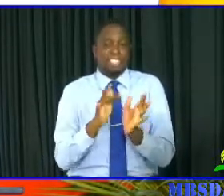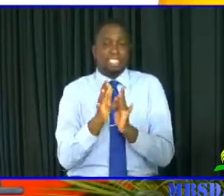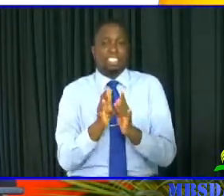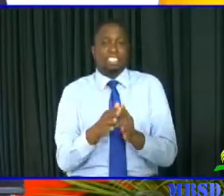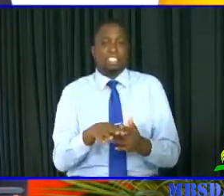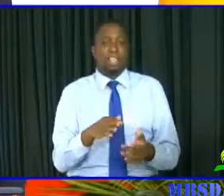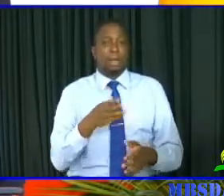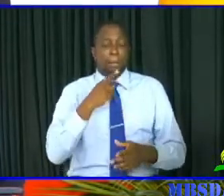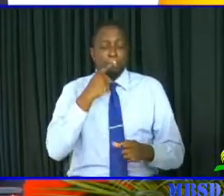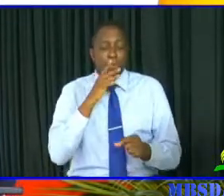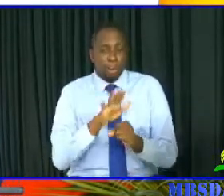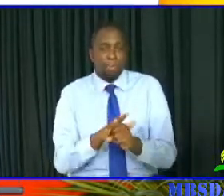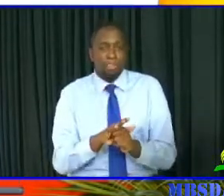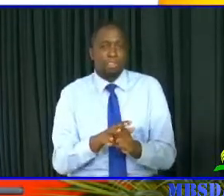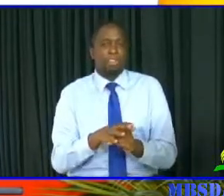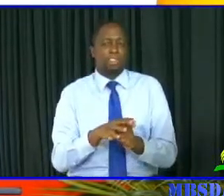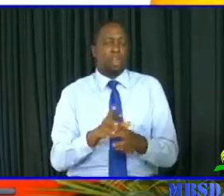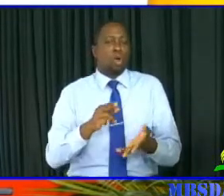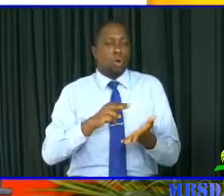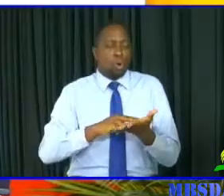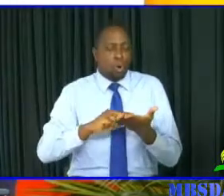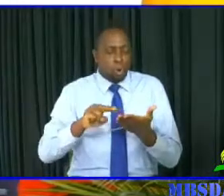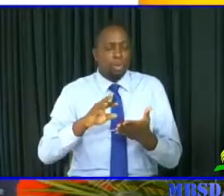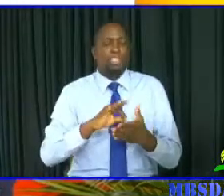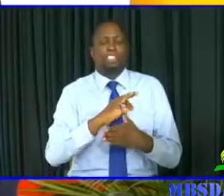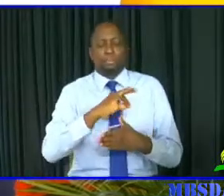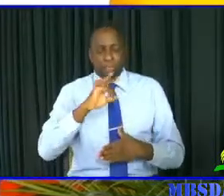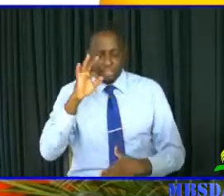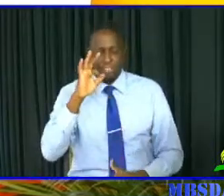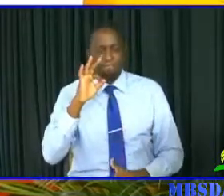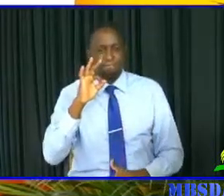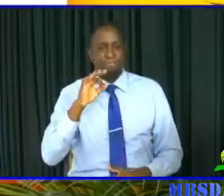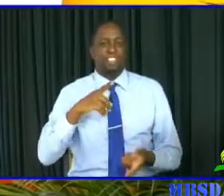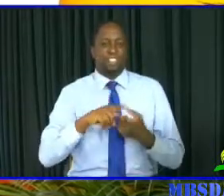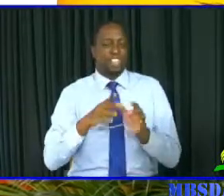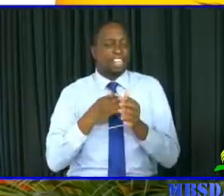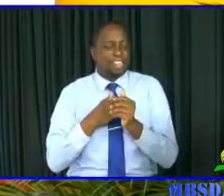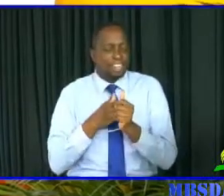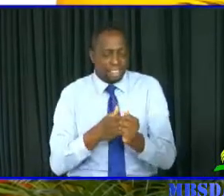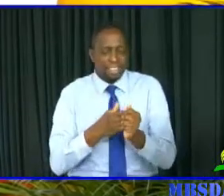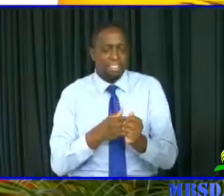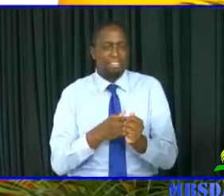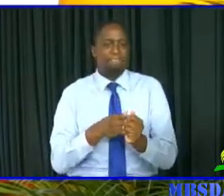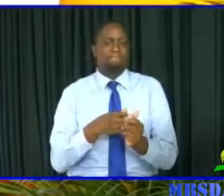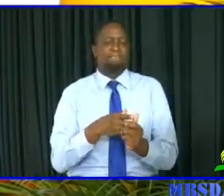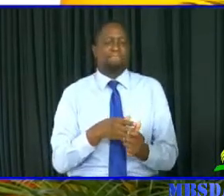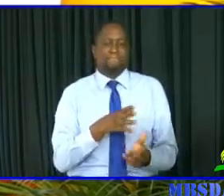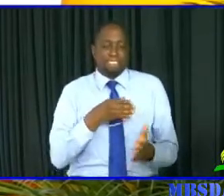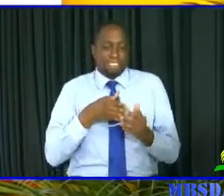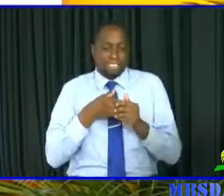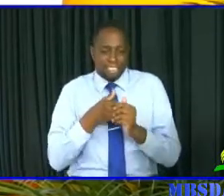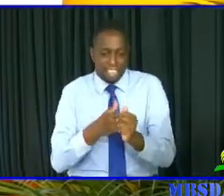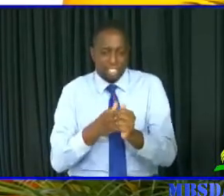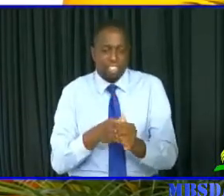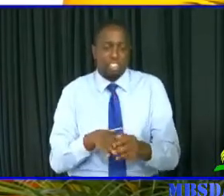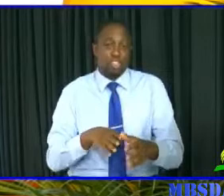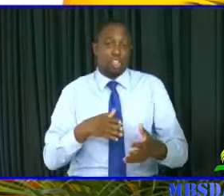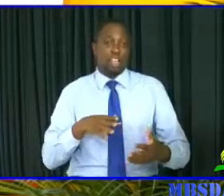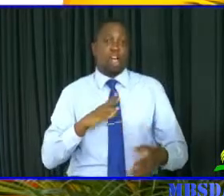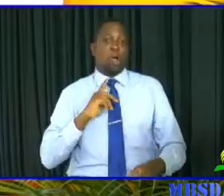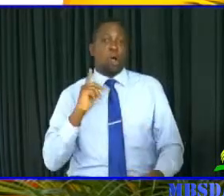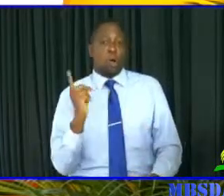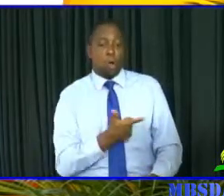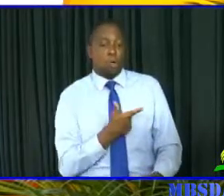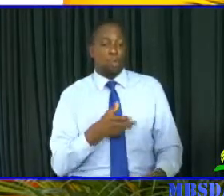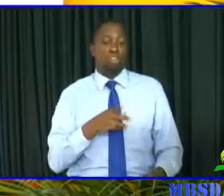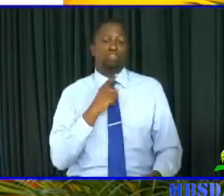Holy Spirit will lead us and guide us into all truth. So if you want to find truth, you follow the lead